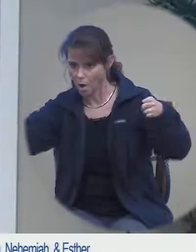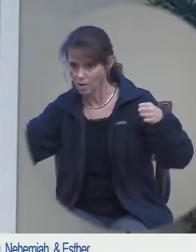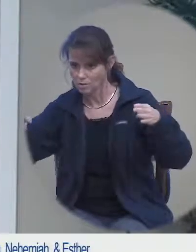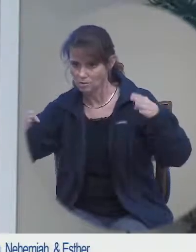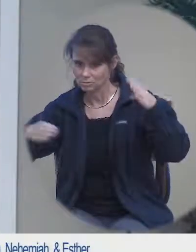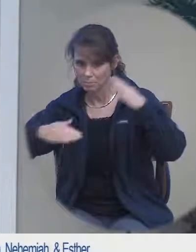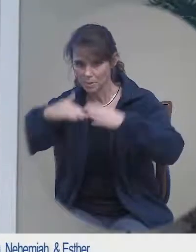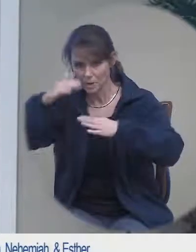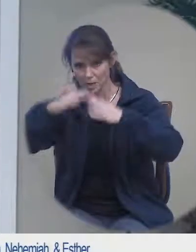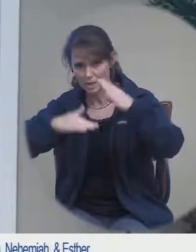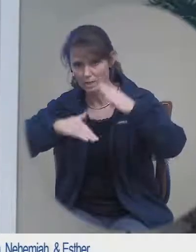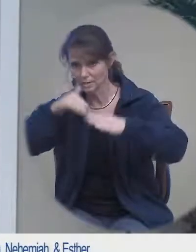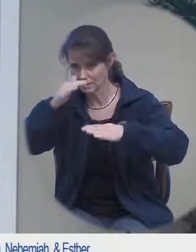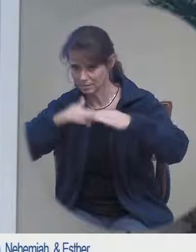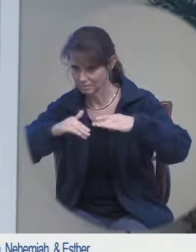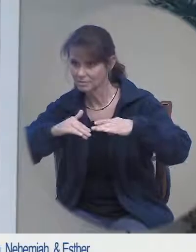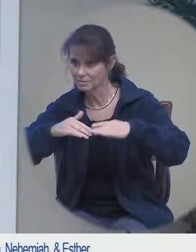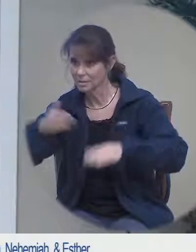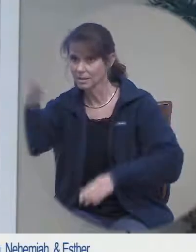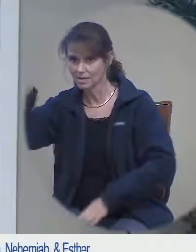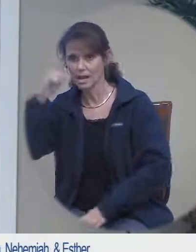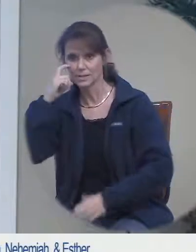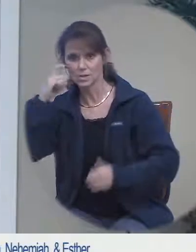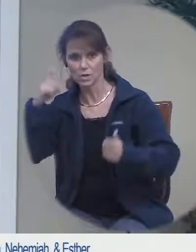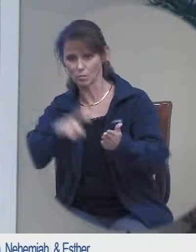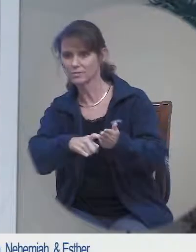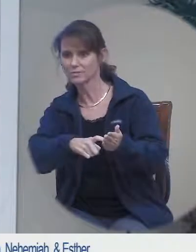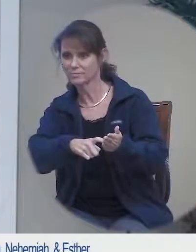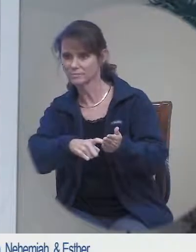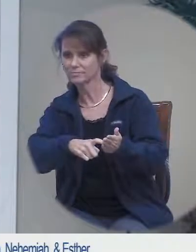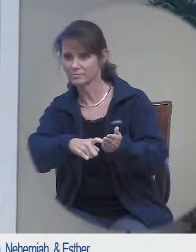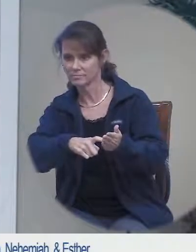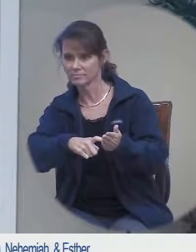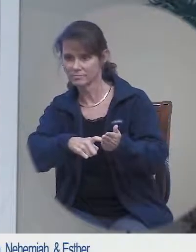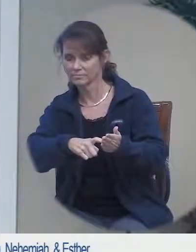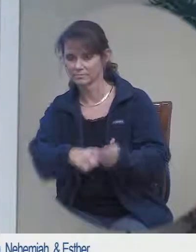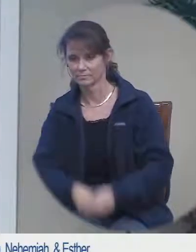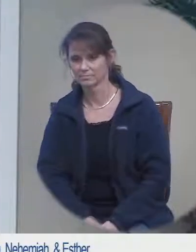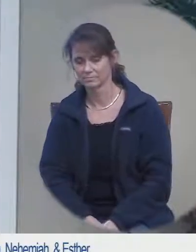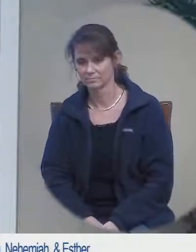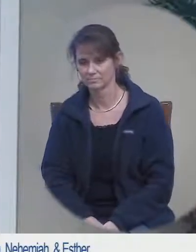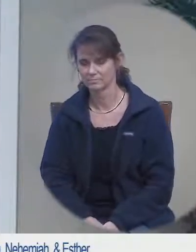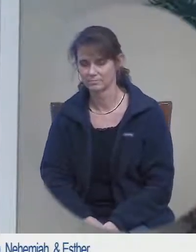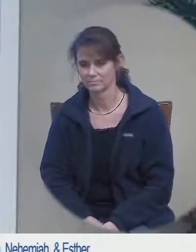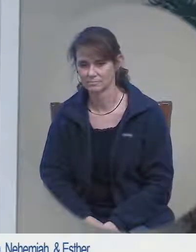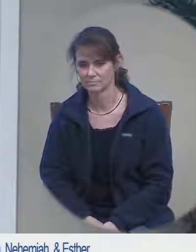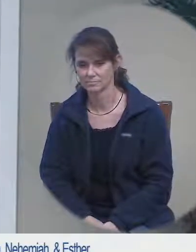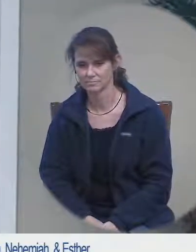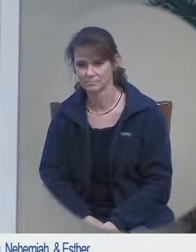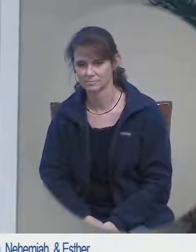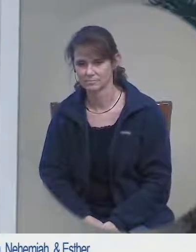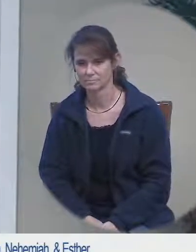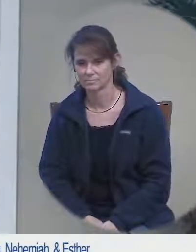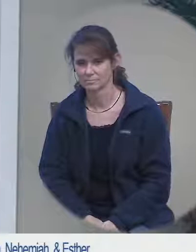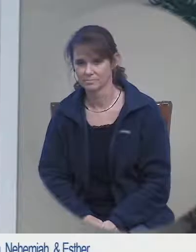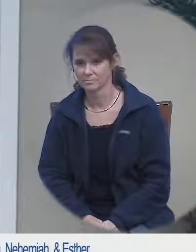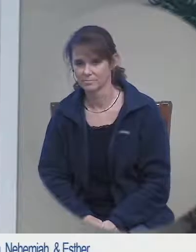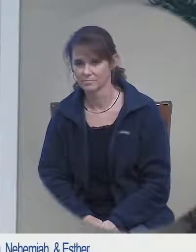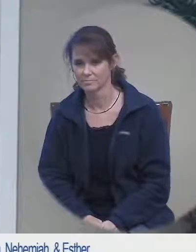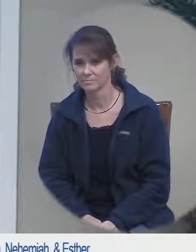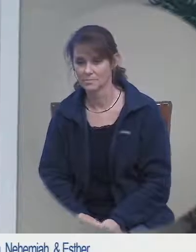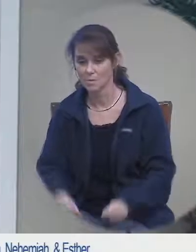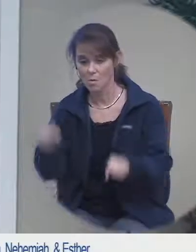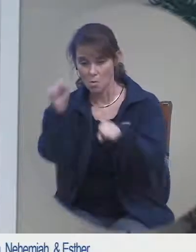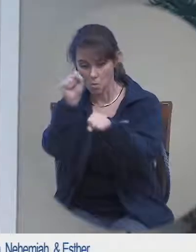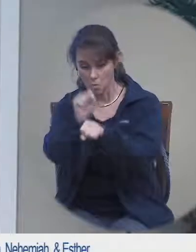us something else, is that while the responsibility of the work was given to the community, it's the